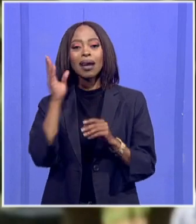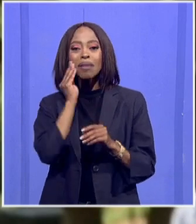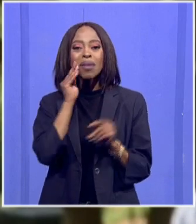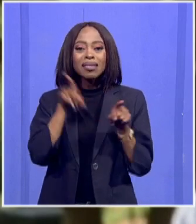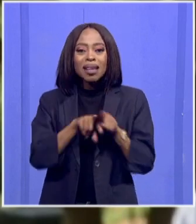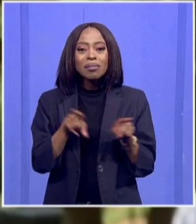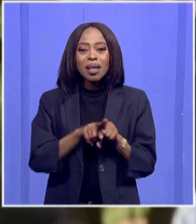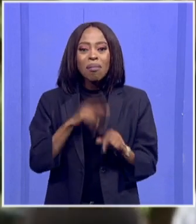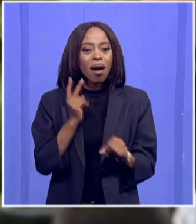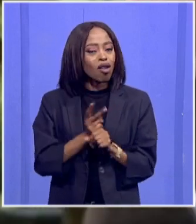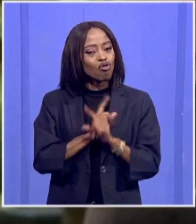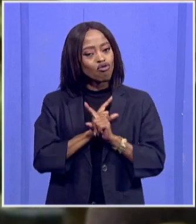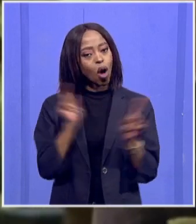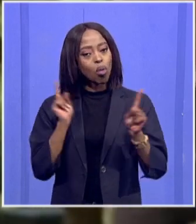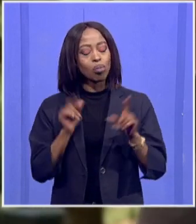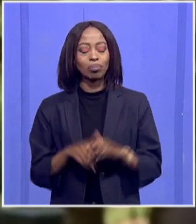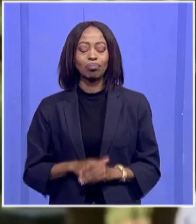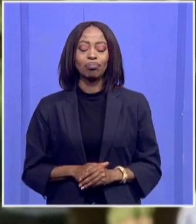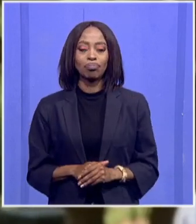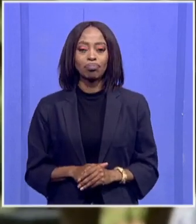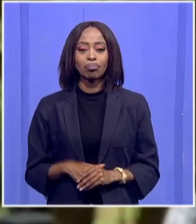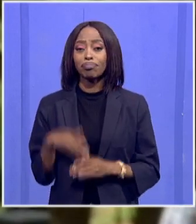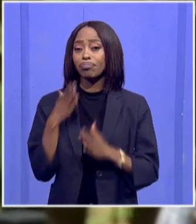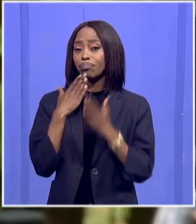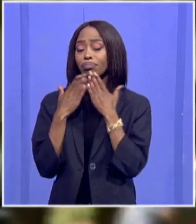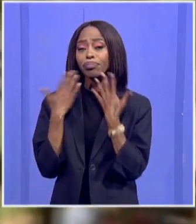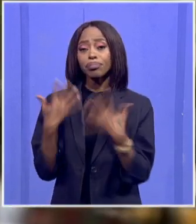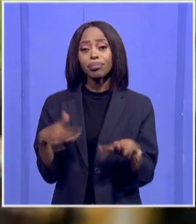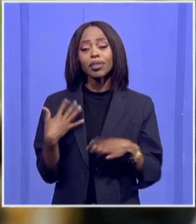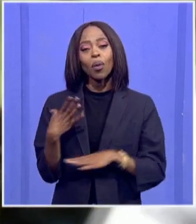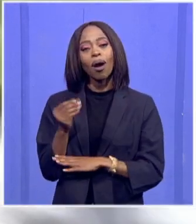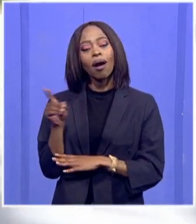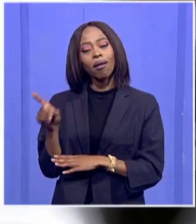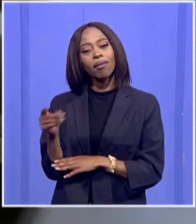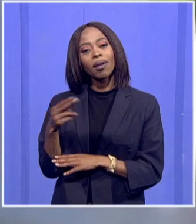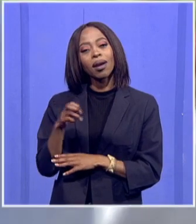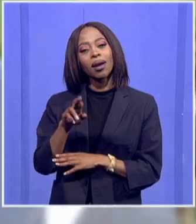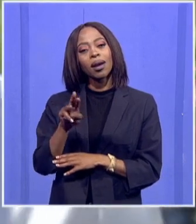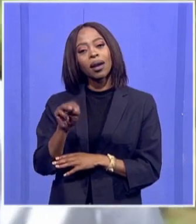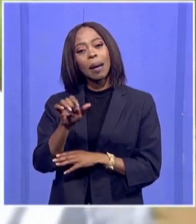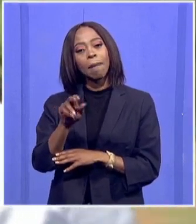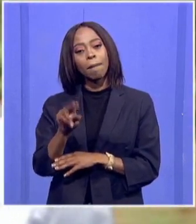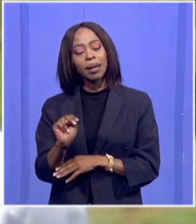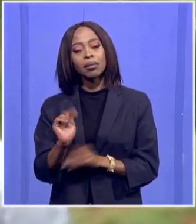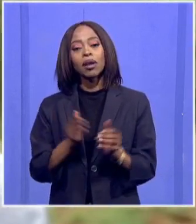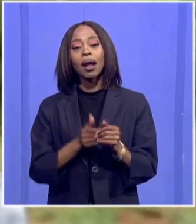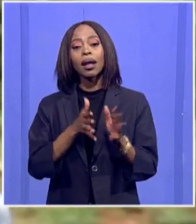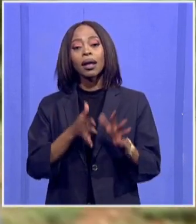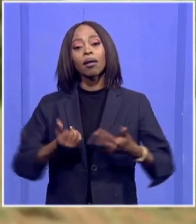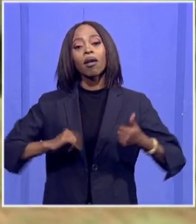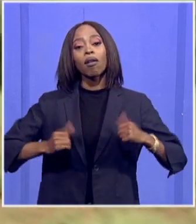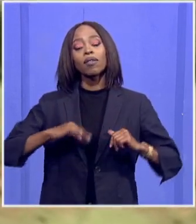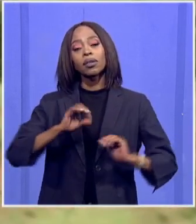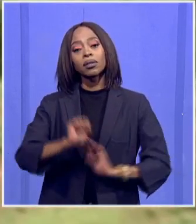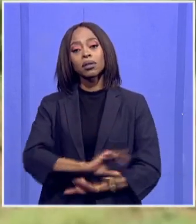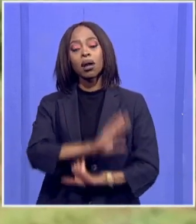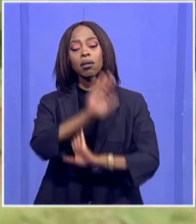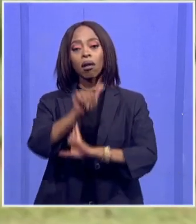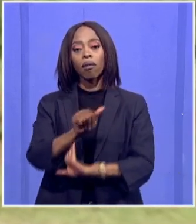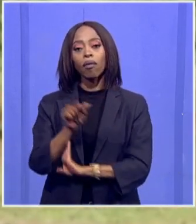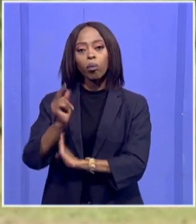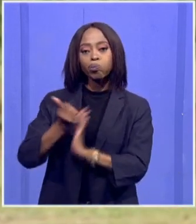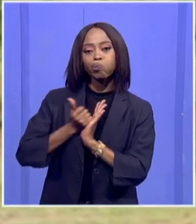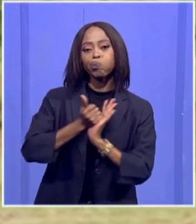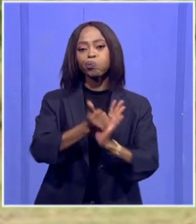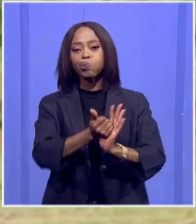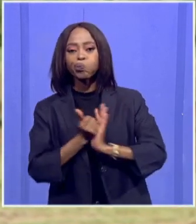function again. Thank you so much, Dr. Mashaba. That was Herman Mashaba, the leader of Action SA. He has been helping these families